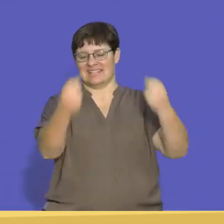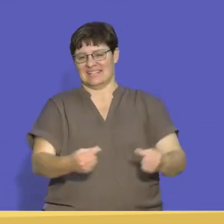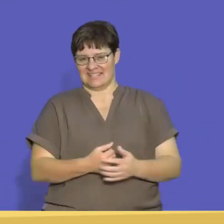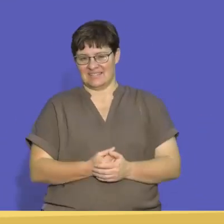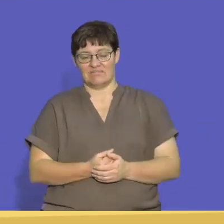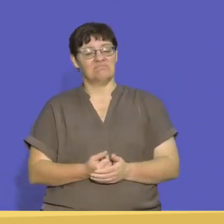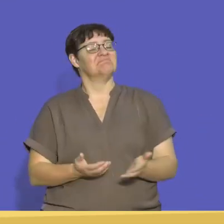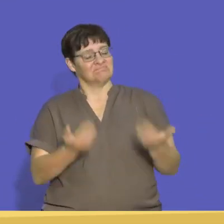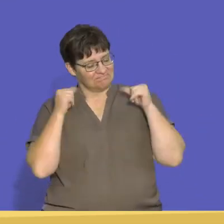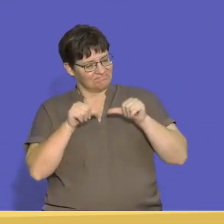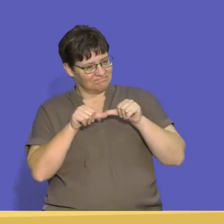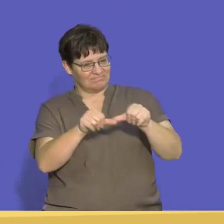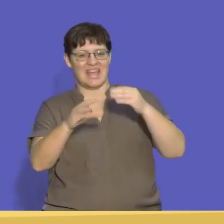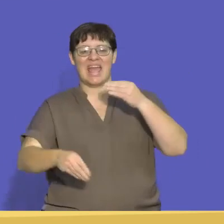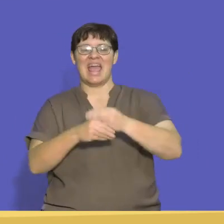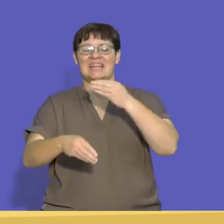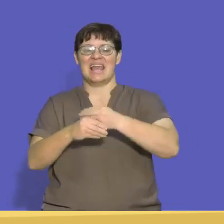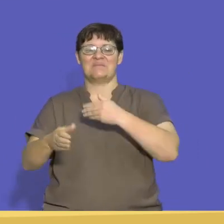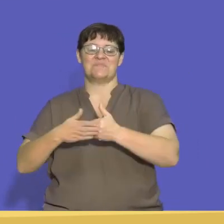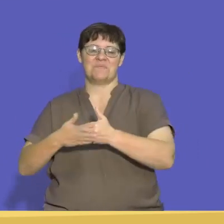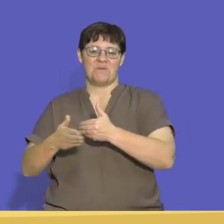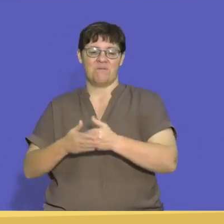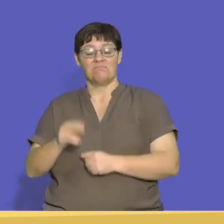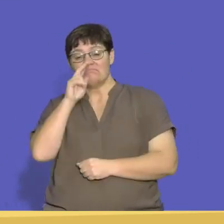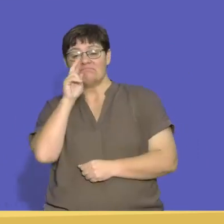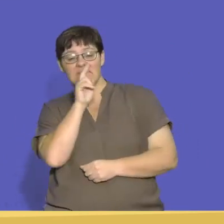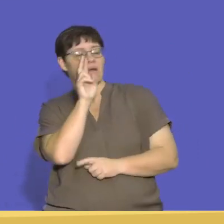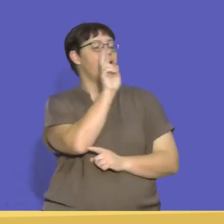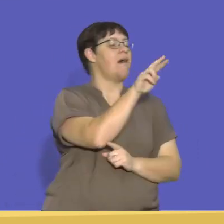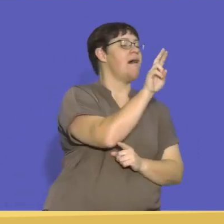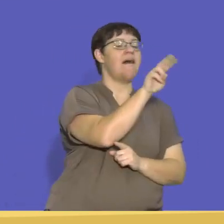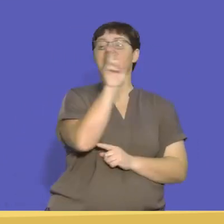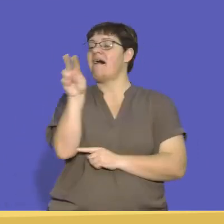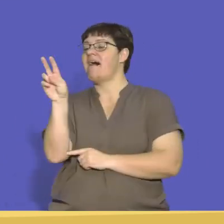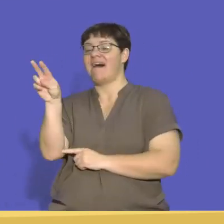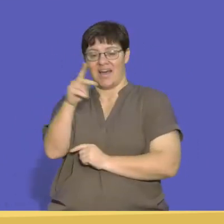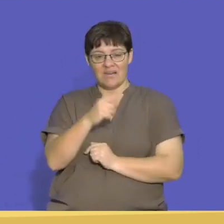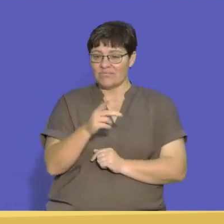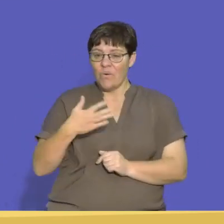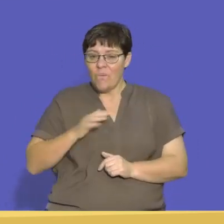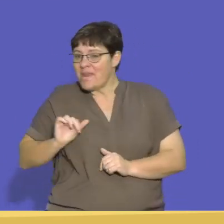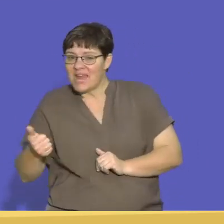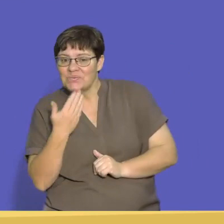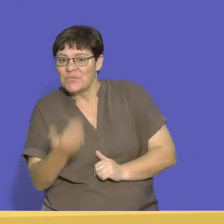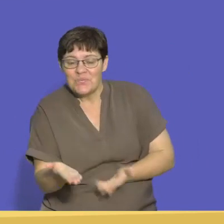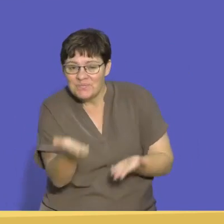Well done! Let's carry on adding other things that you could see out of the window of a train.